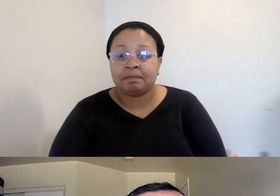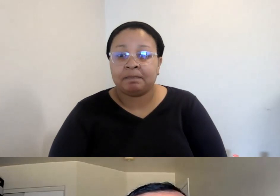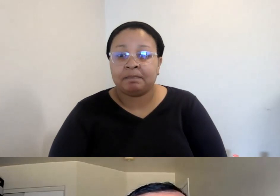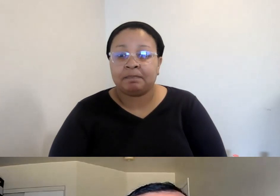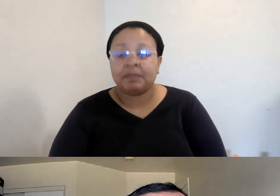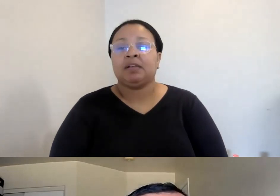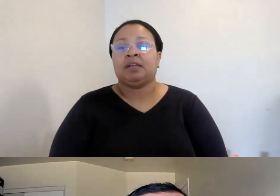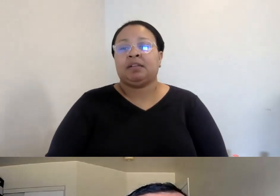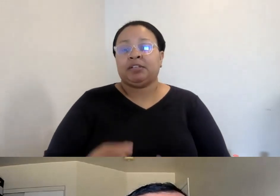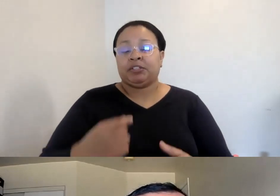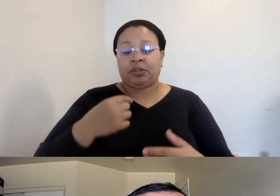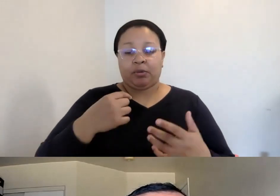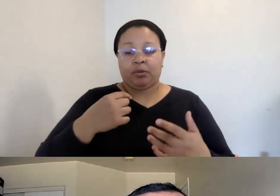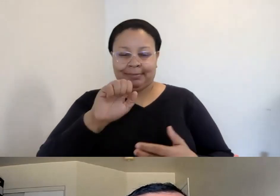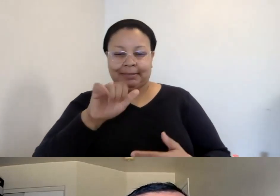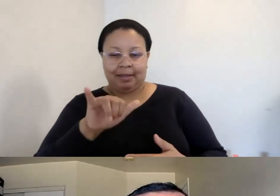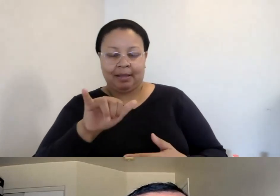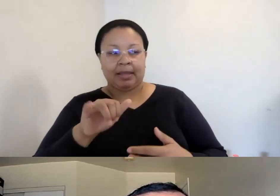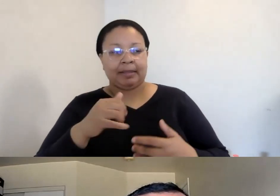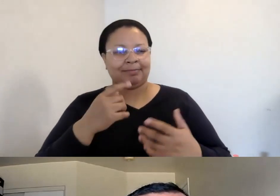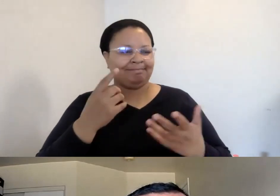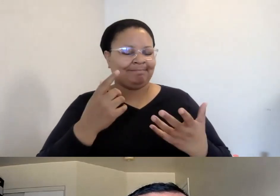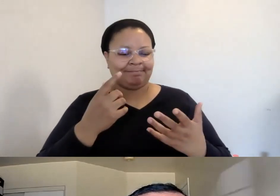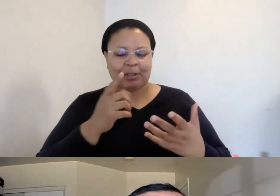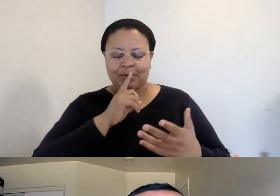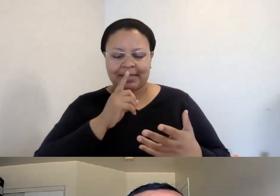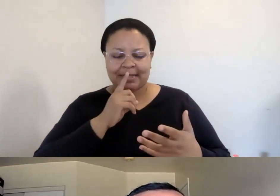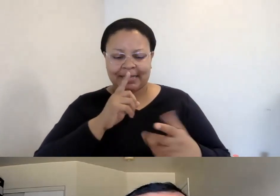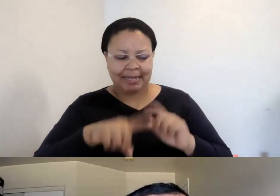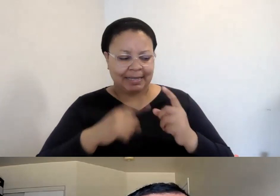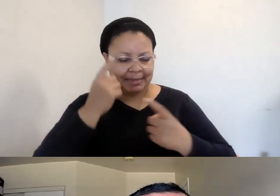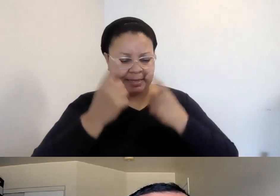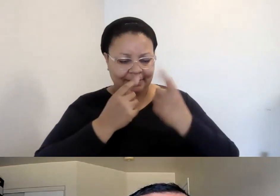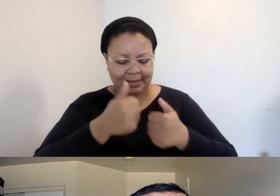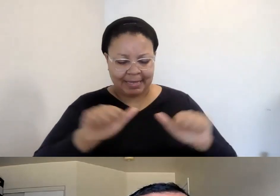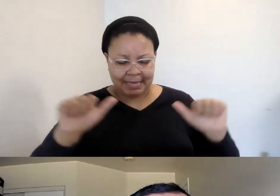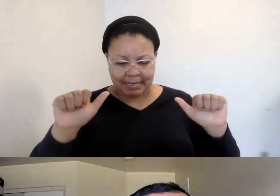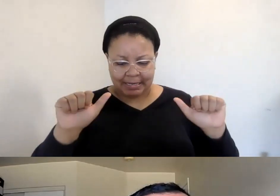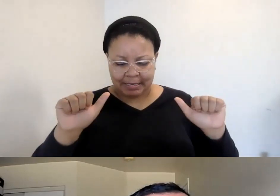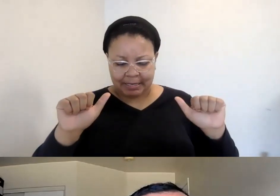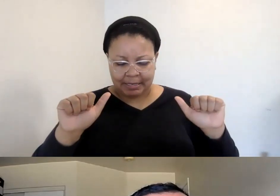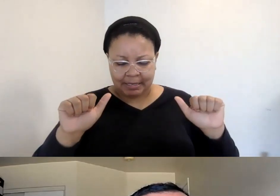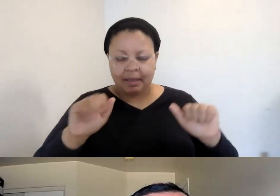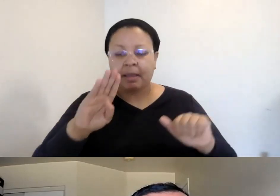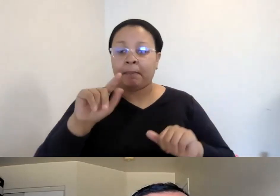So off the top of my head, I can't think of any, but I know